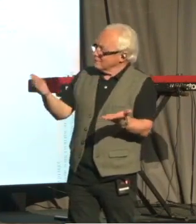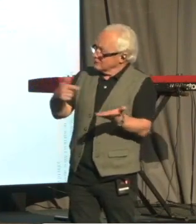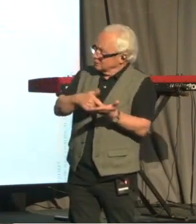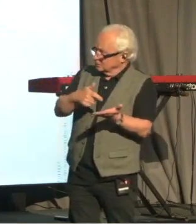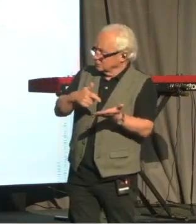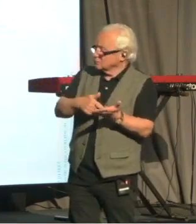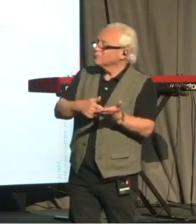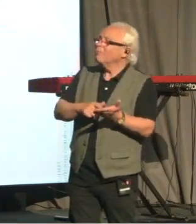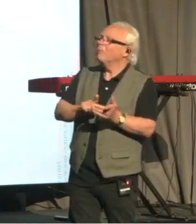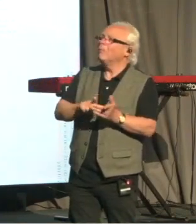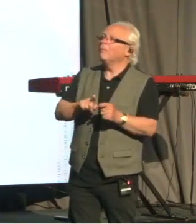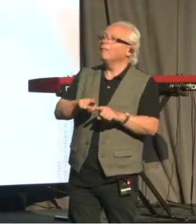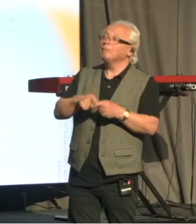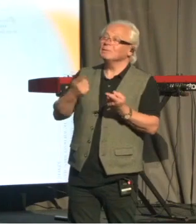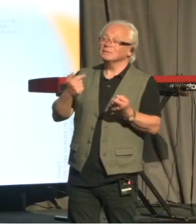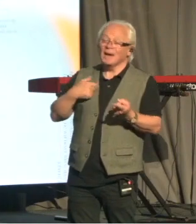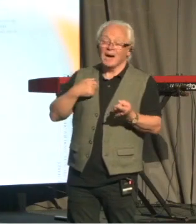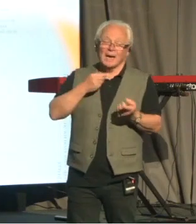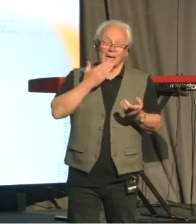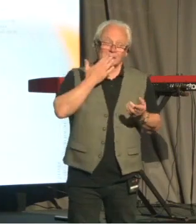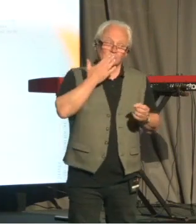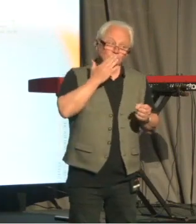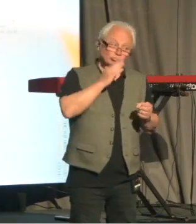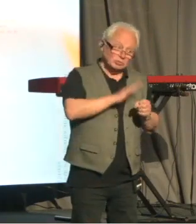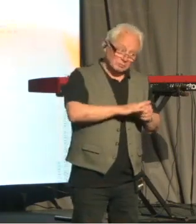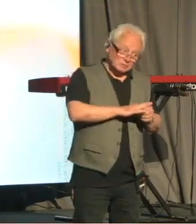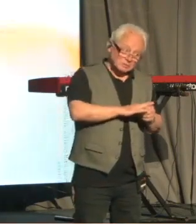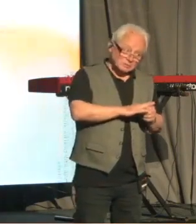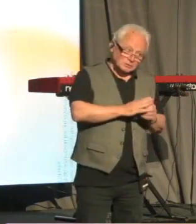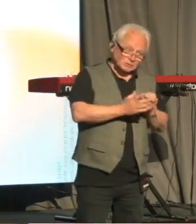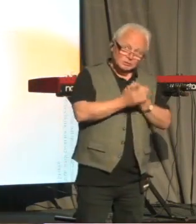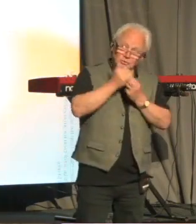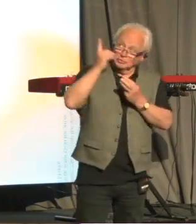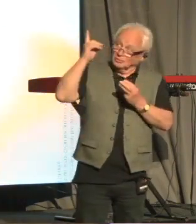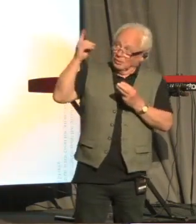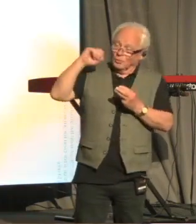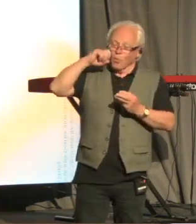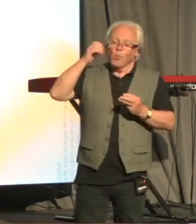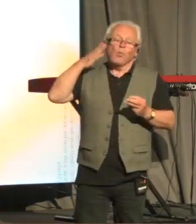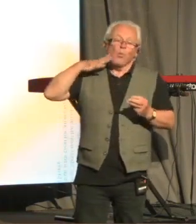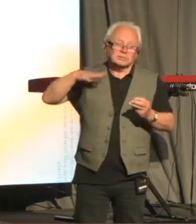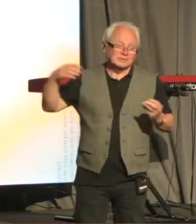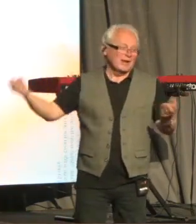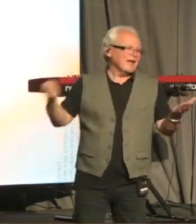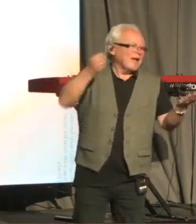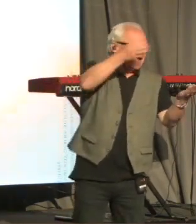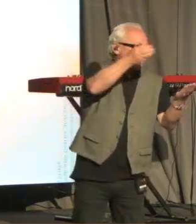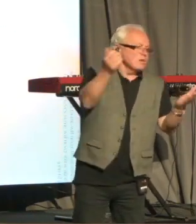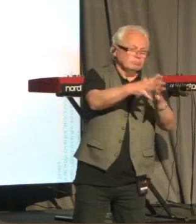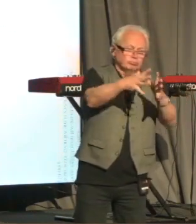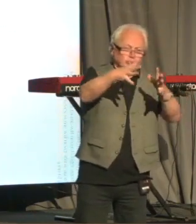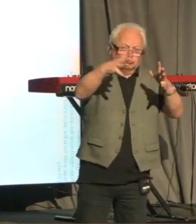I promise you, he will exceed every single one of them if you let